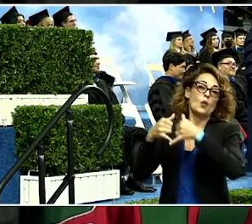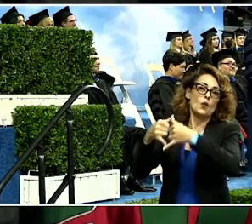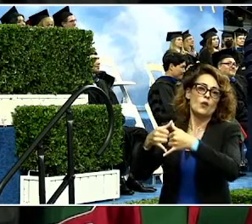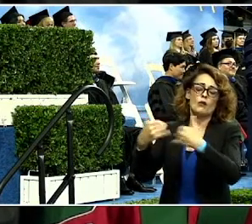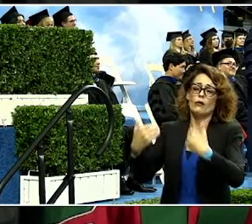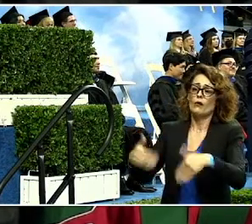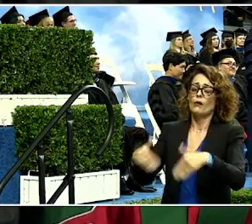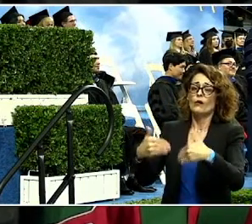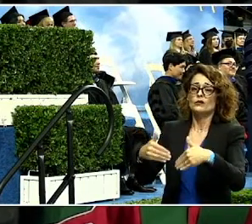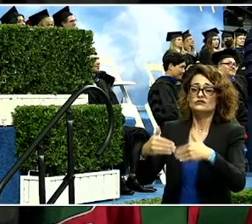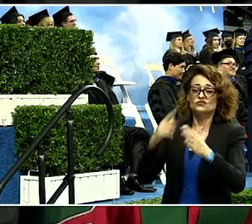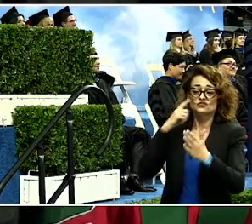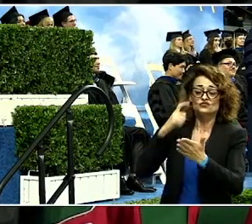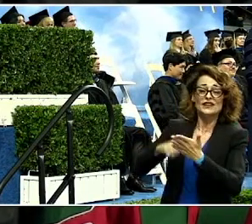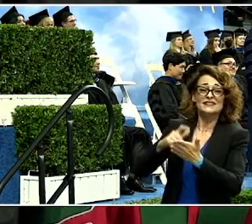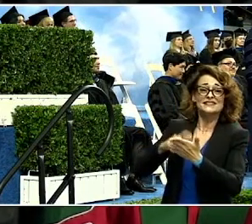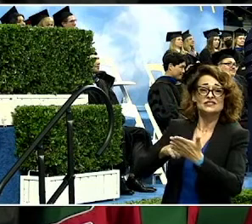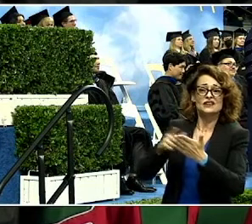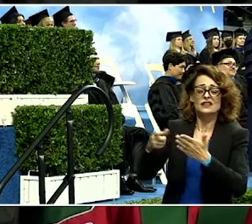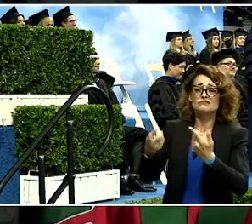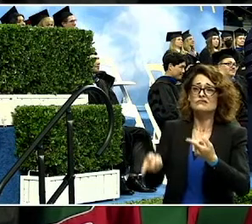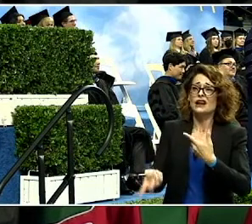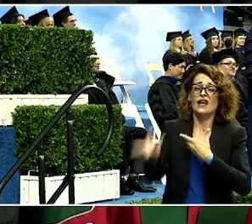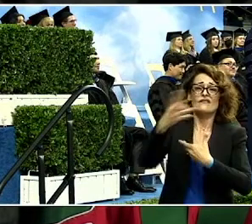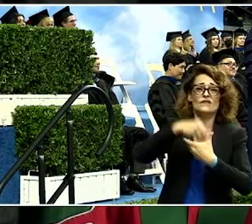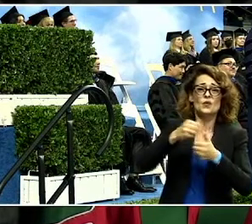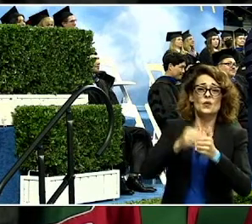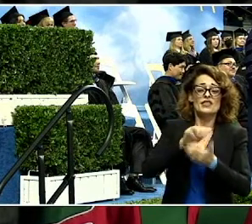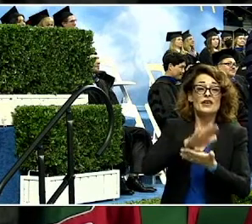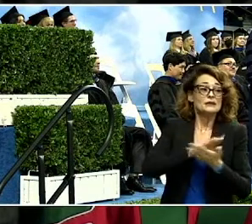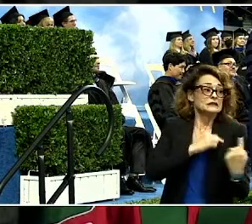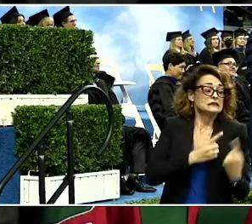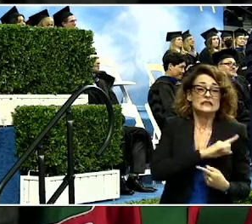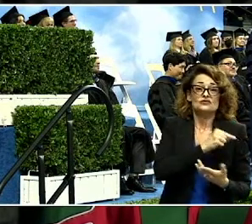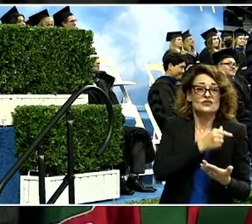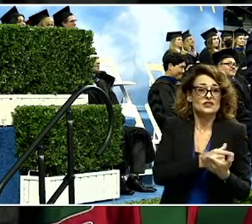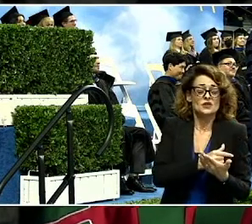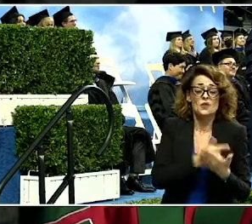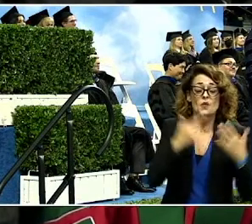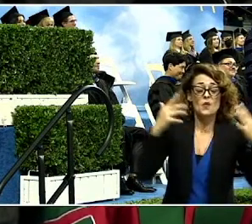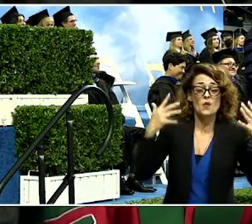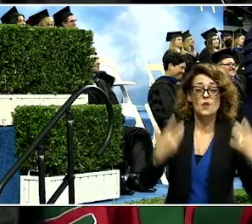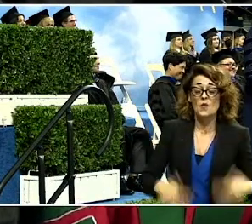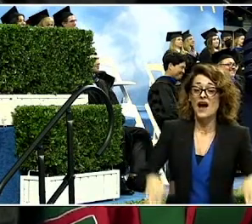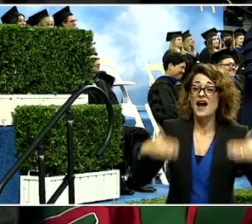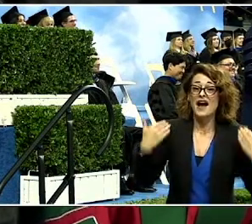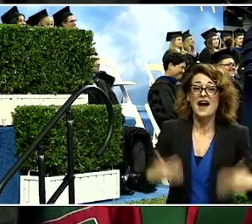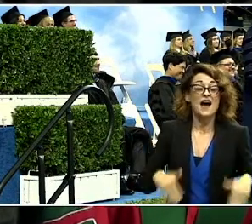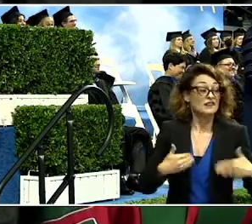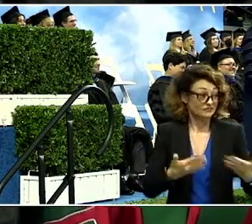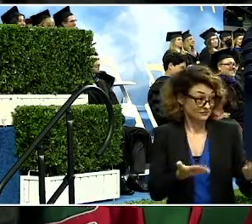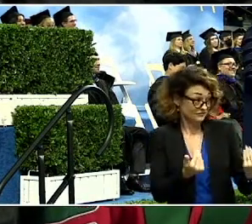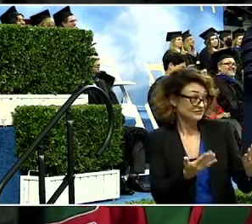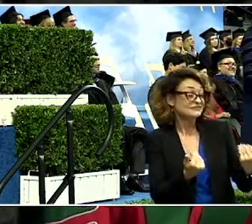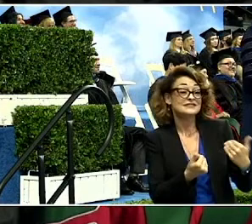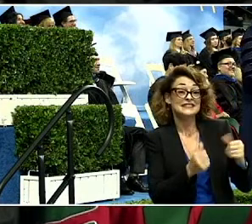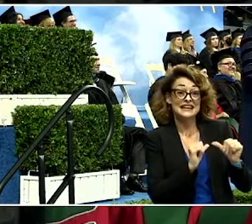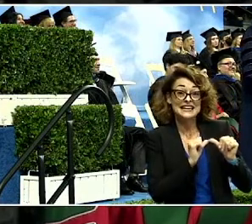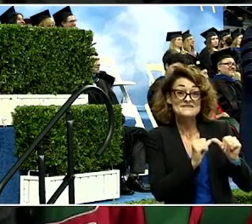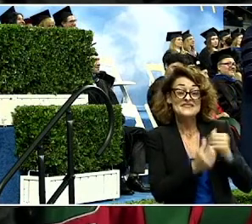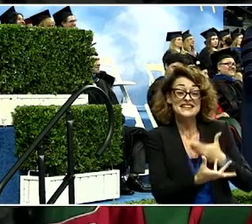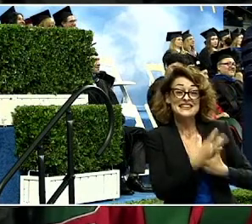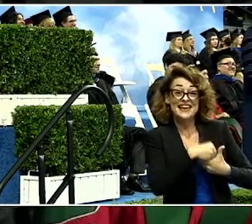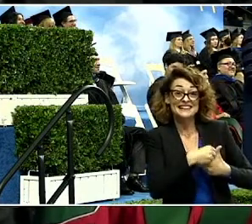and engagement with the campus since graduation. Great model, folks. Great model to stay engaged, right? I also want to